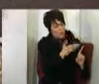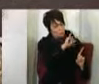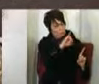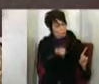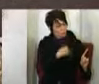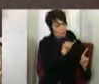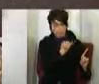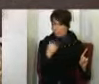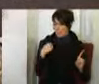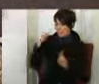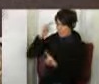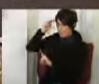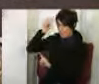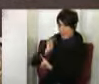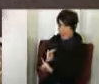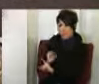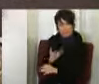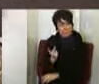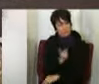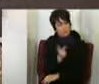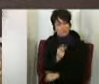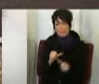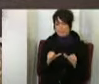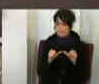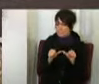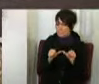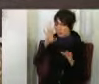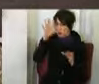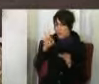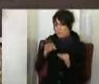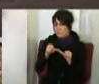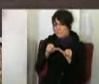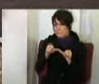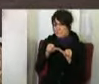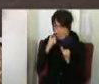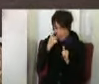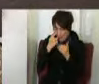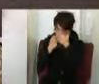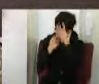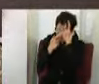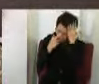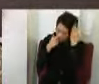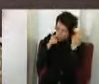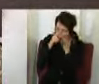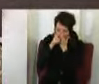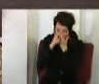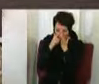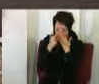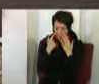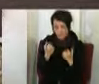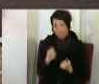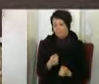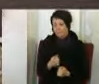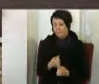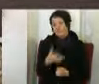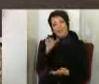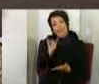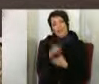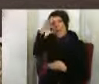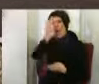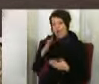Mary, that by running the course, by staying true to what we believe and what they believe that